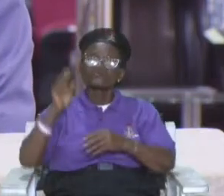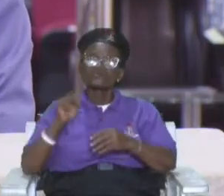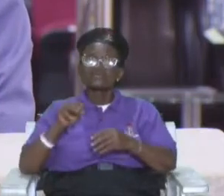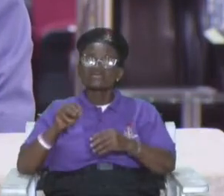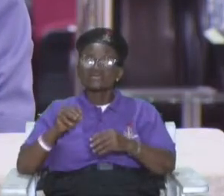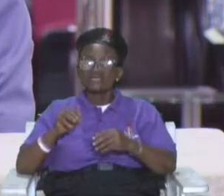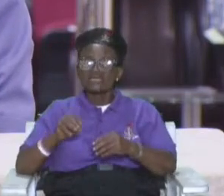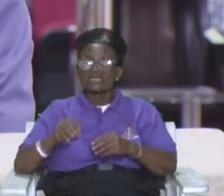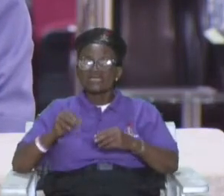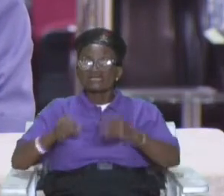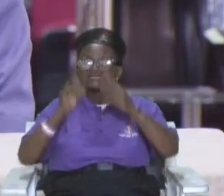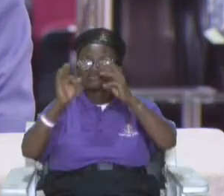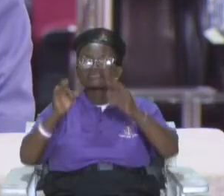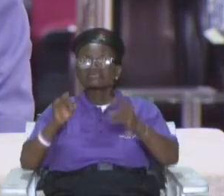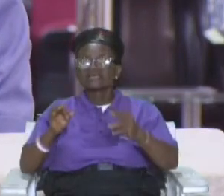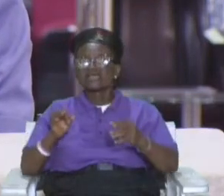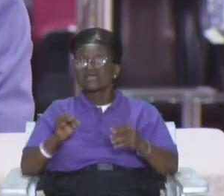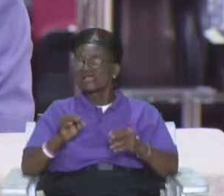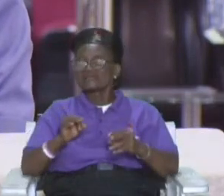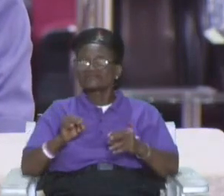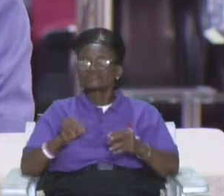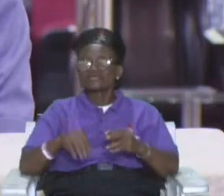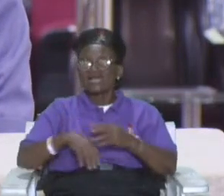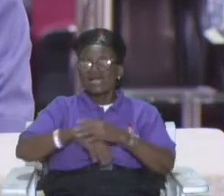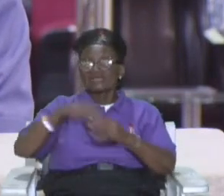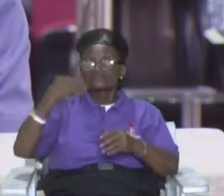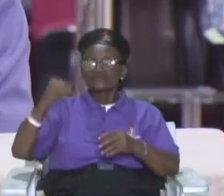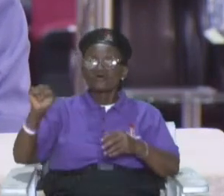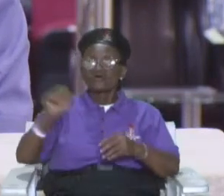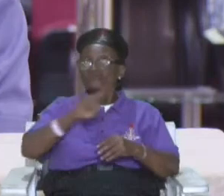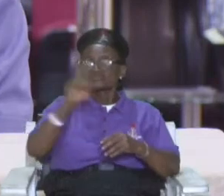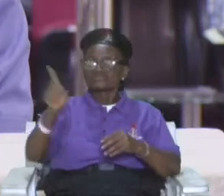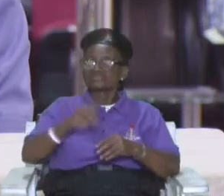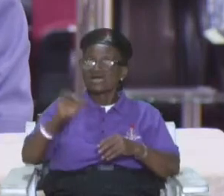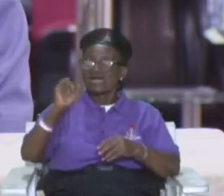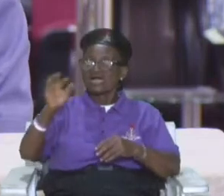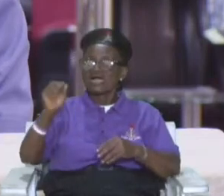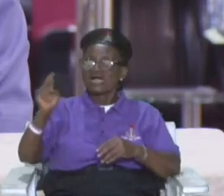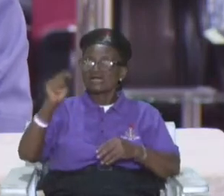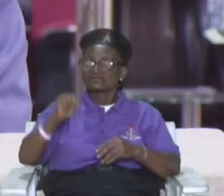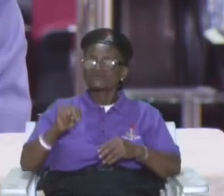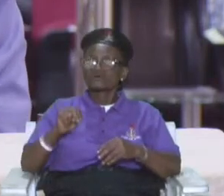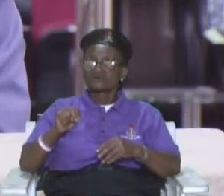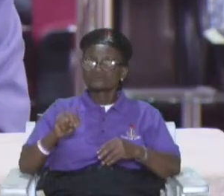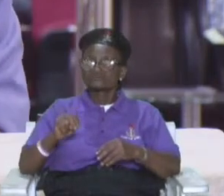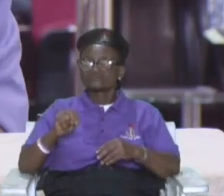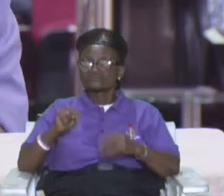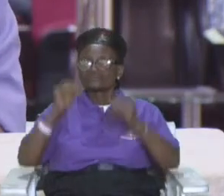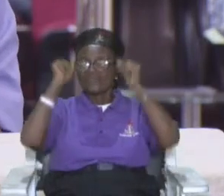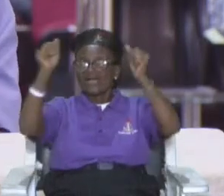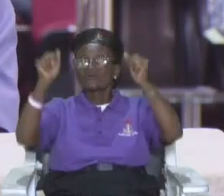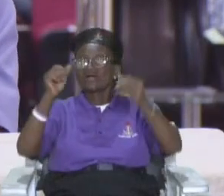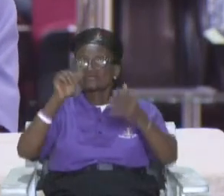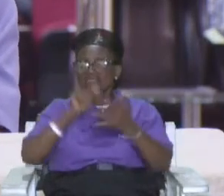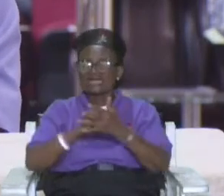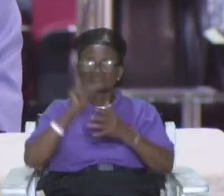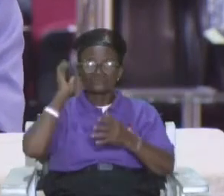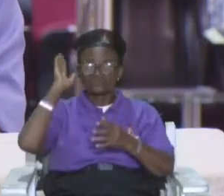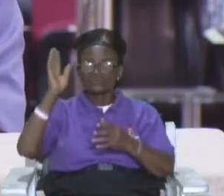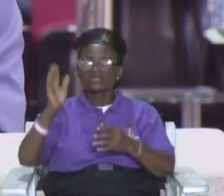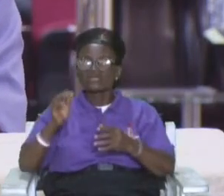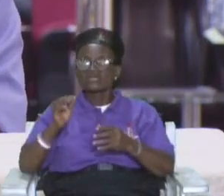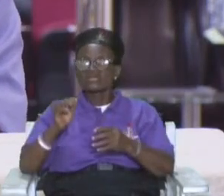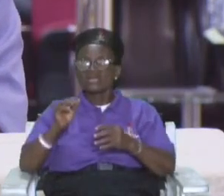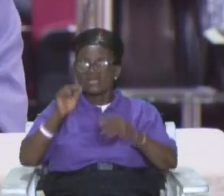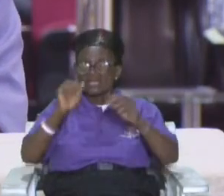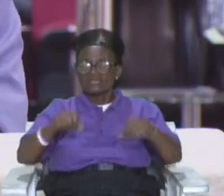out of Zion will come the power that will enable you to rule in the midst of